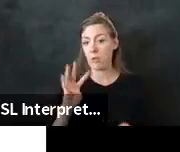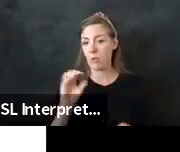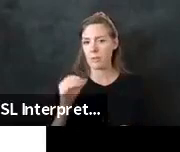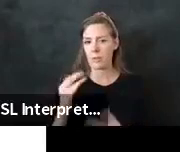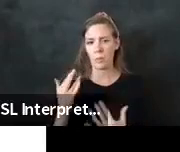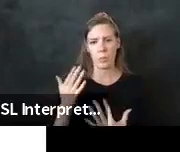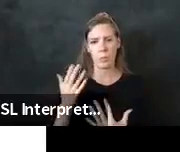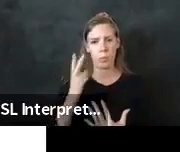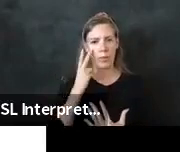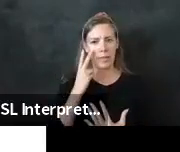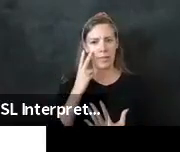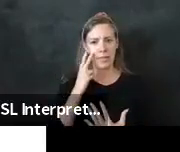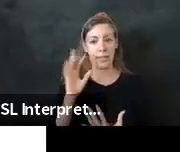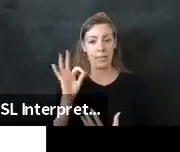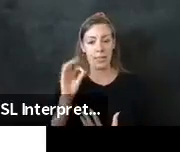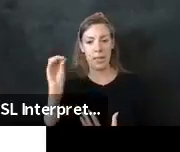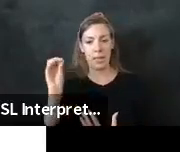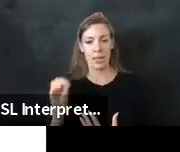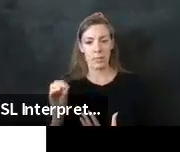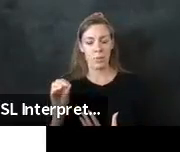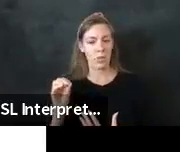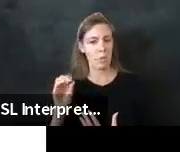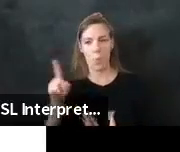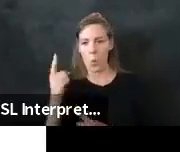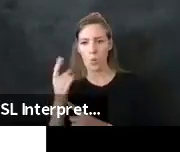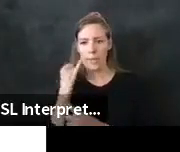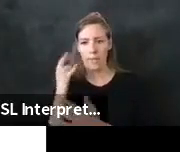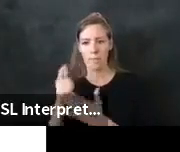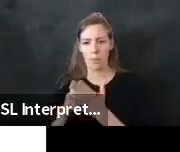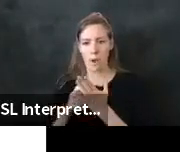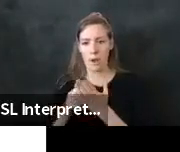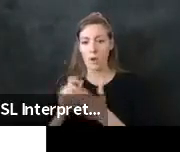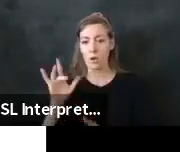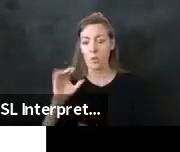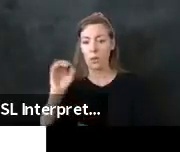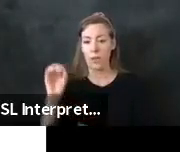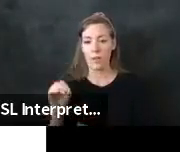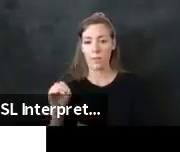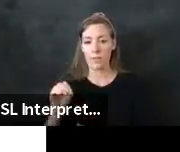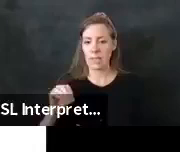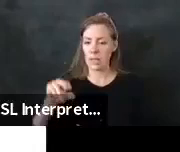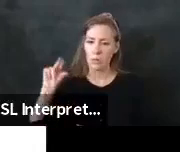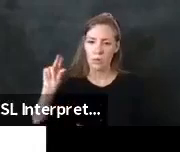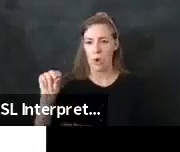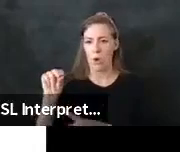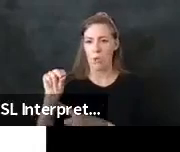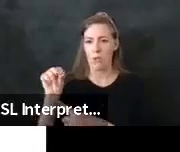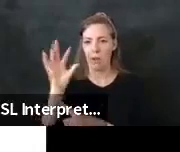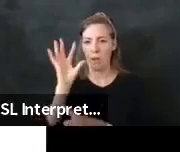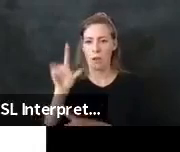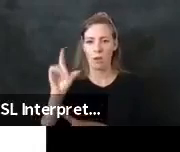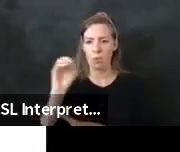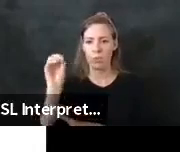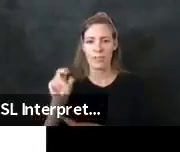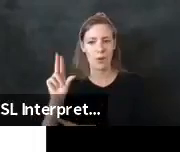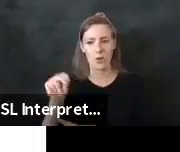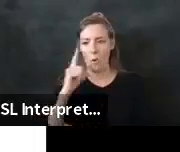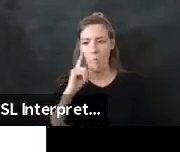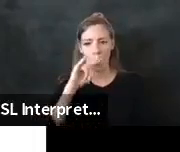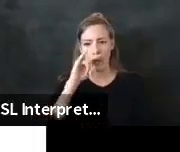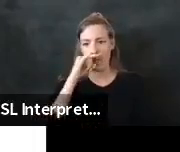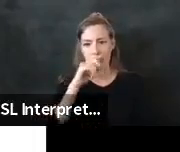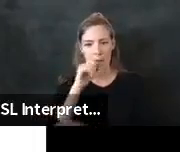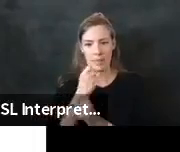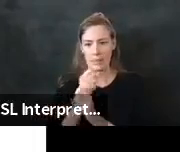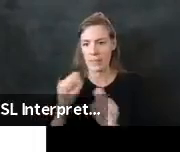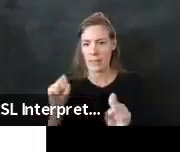see, 9% only if required, and 25% at the time of the survey said definitely not. So our goal right now is